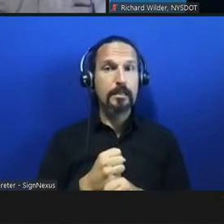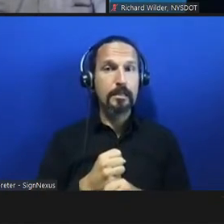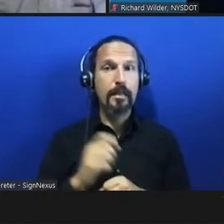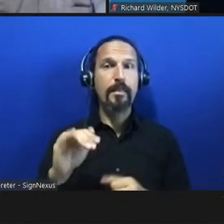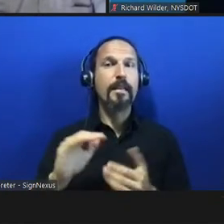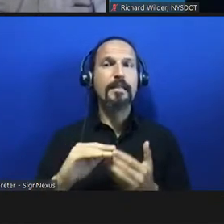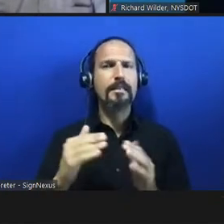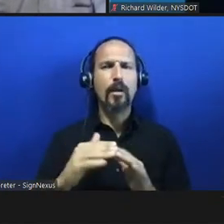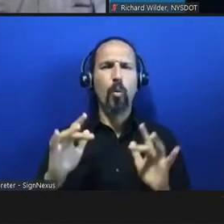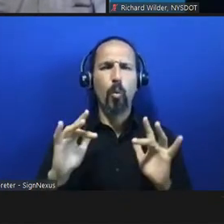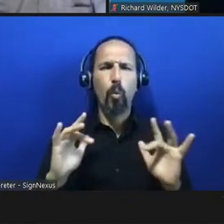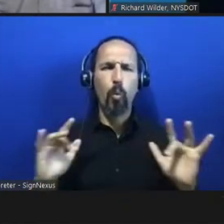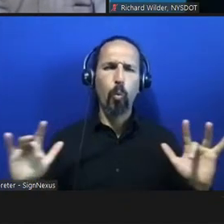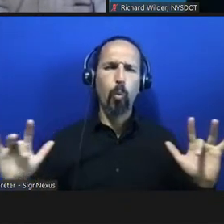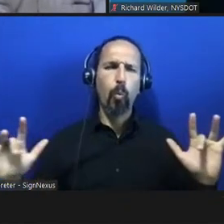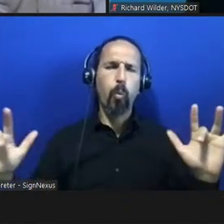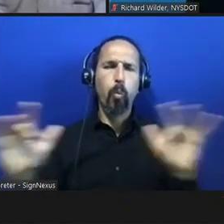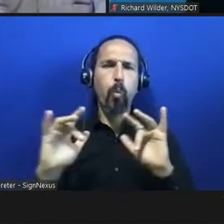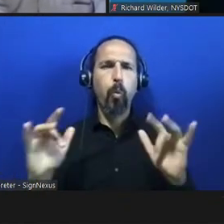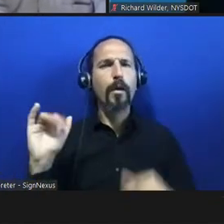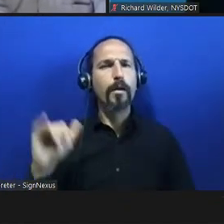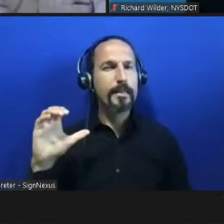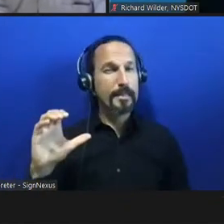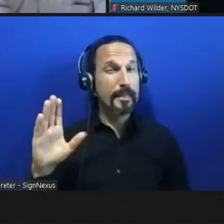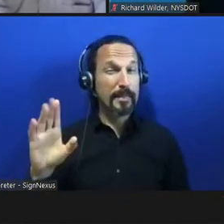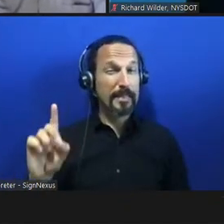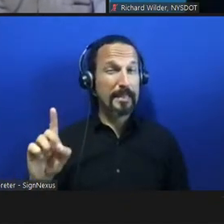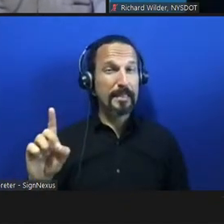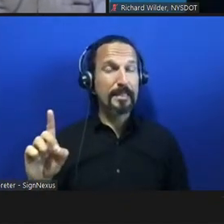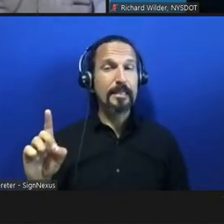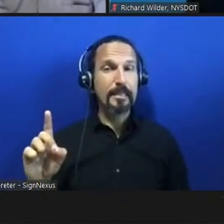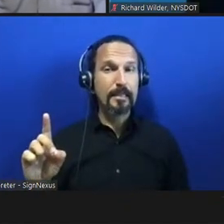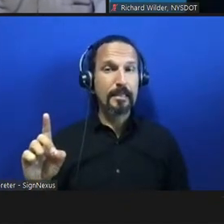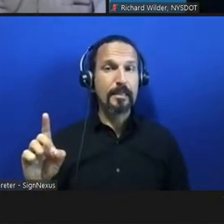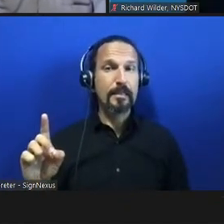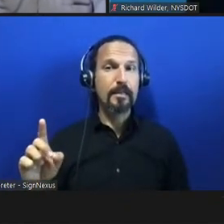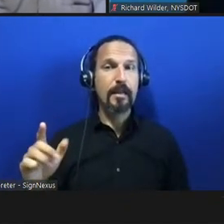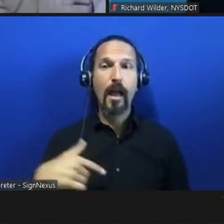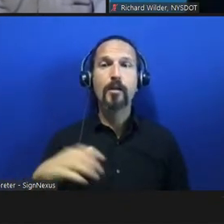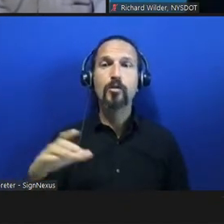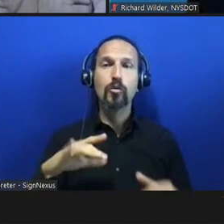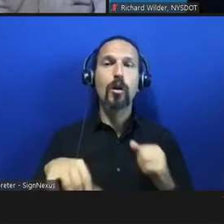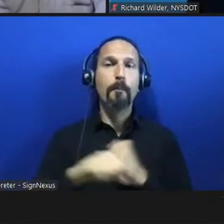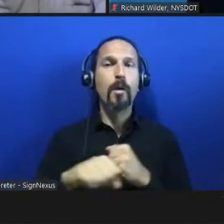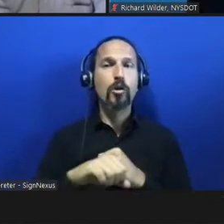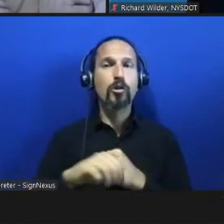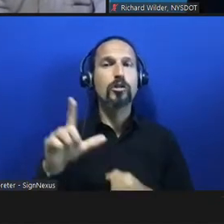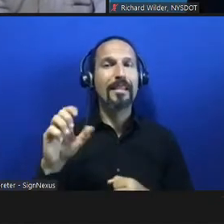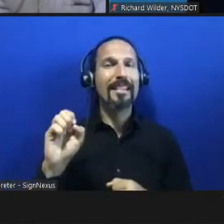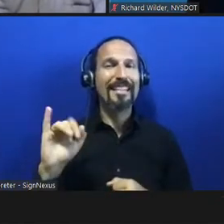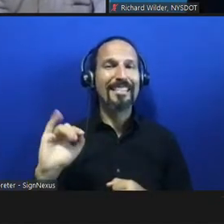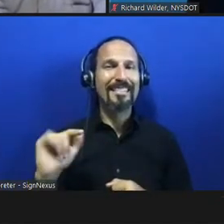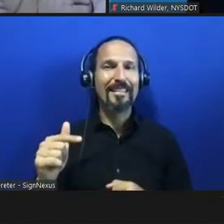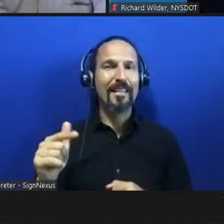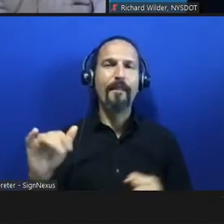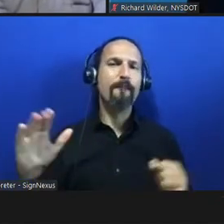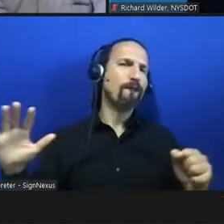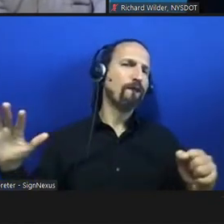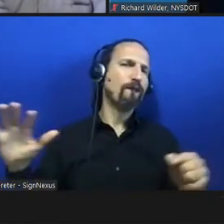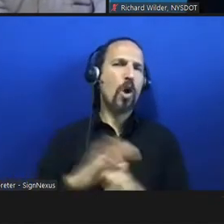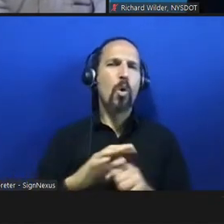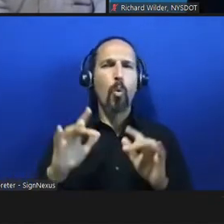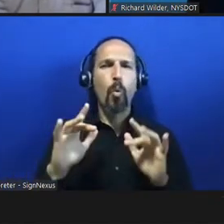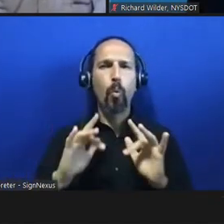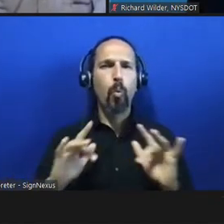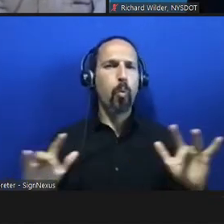um the city was empty particularly the CDD District which was and I do commercial leasing which was totally um bacon